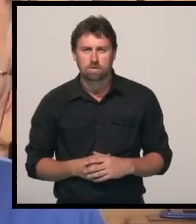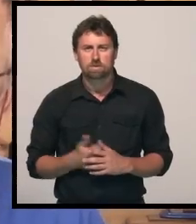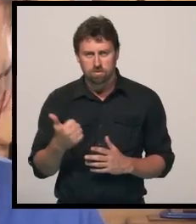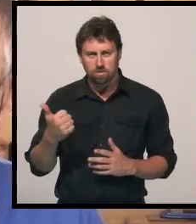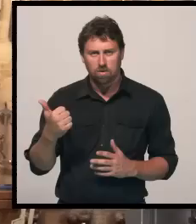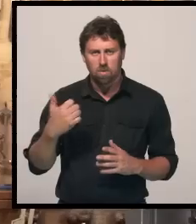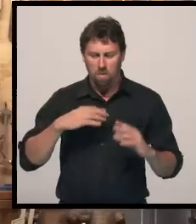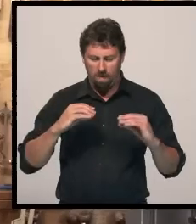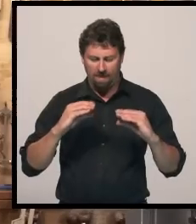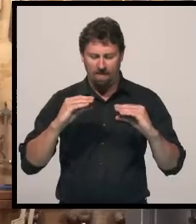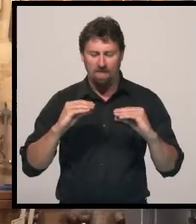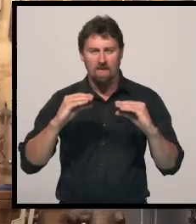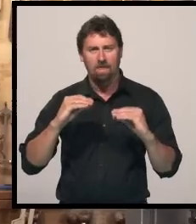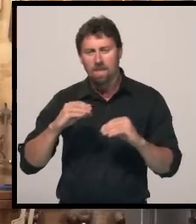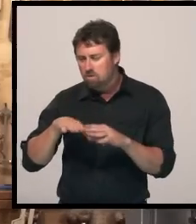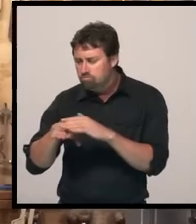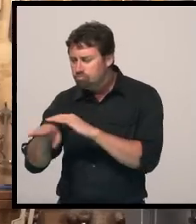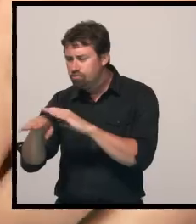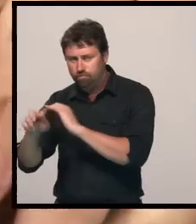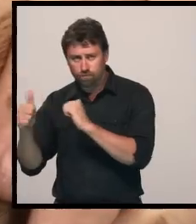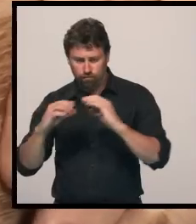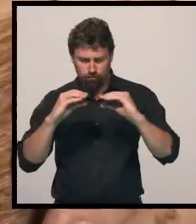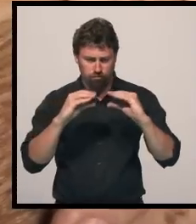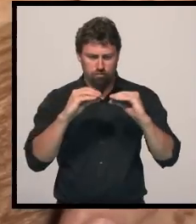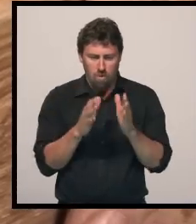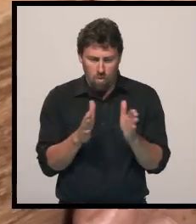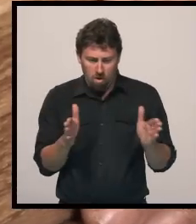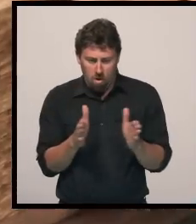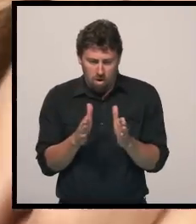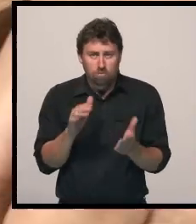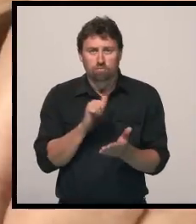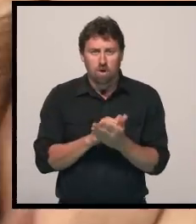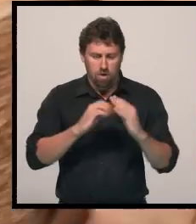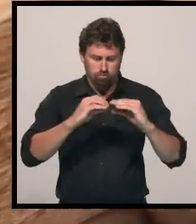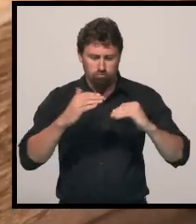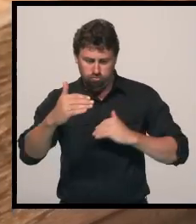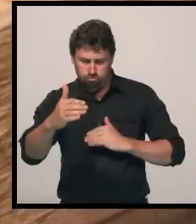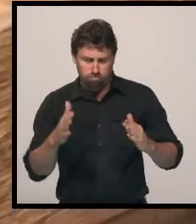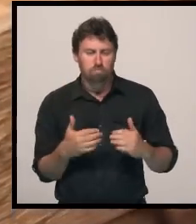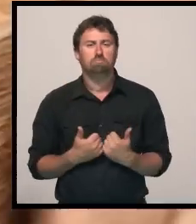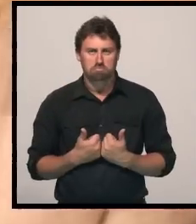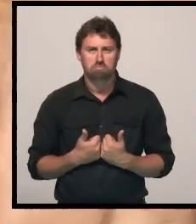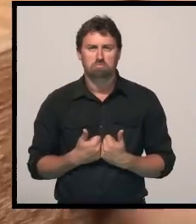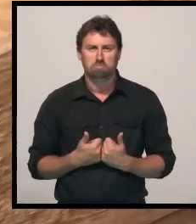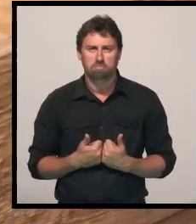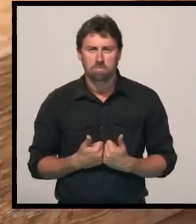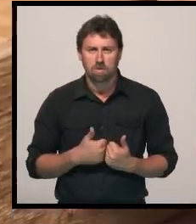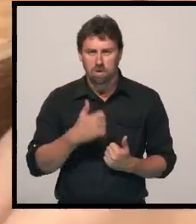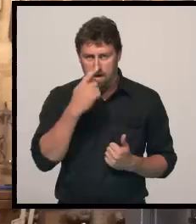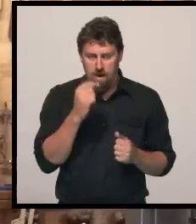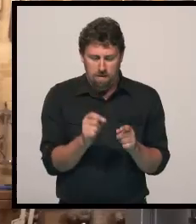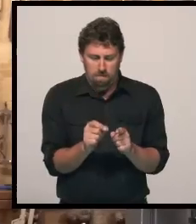the thickness that you want and the width to allow for that part to poke